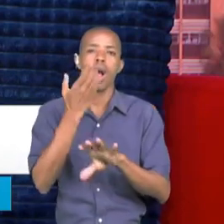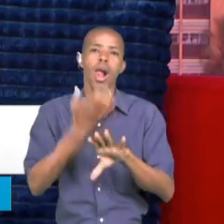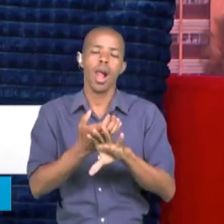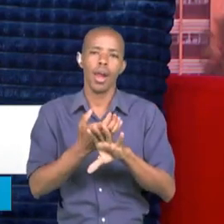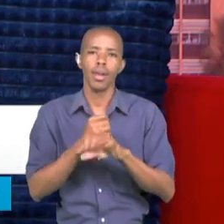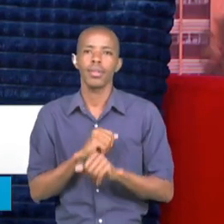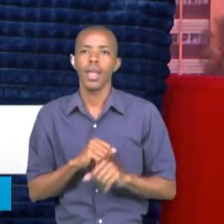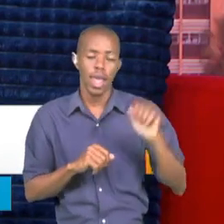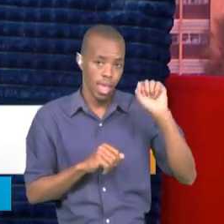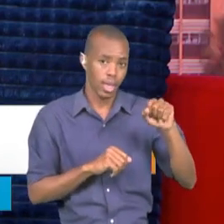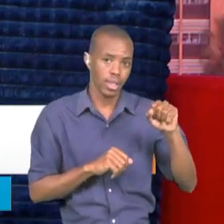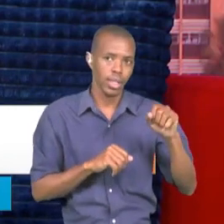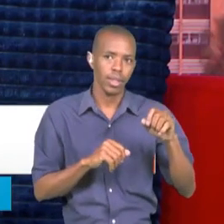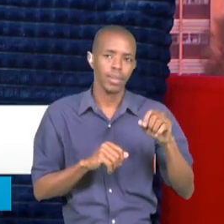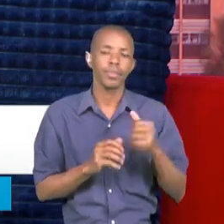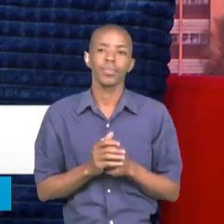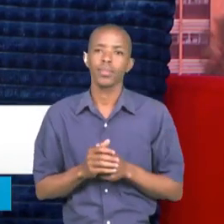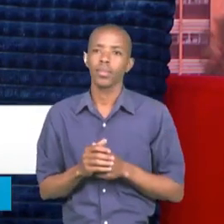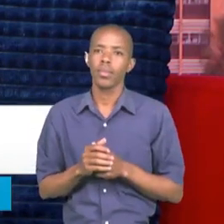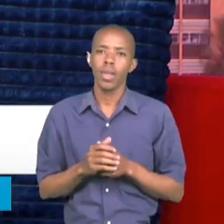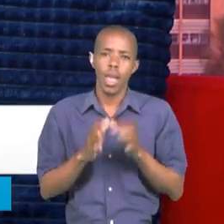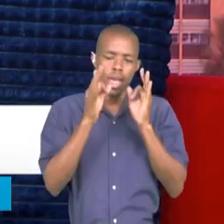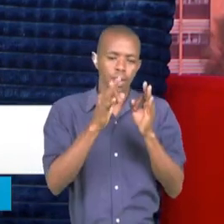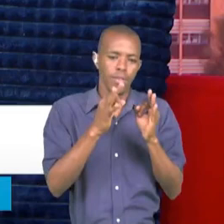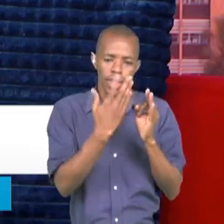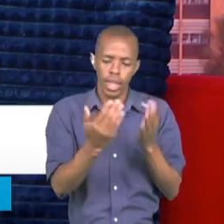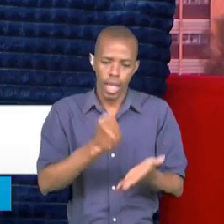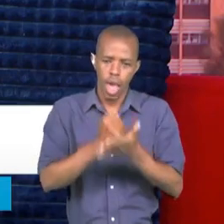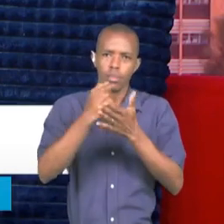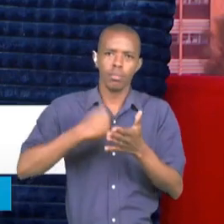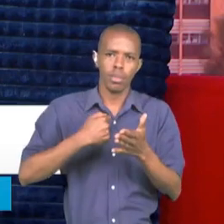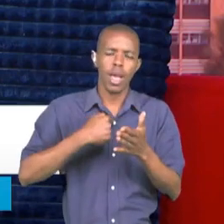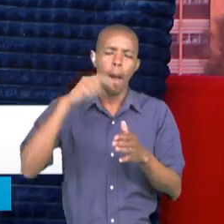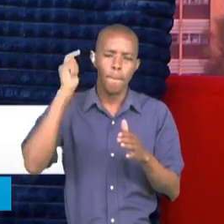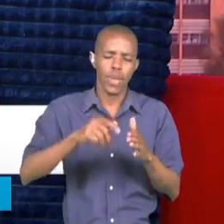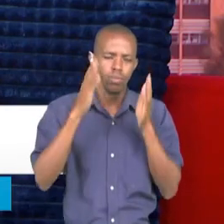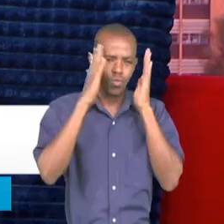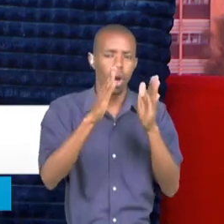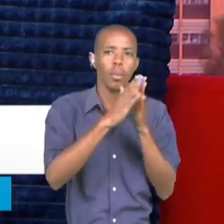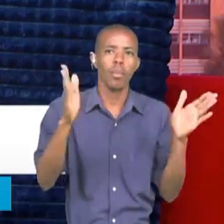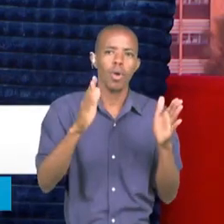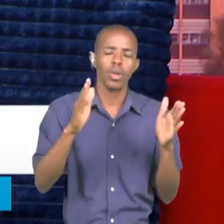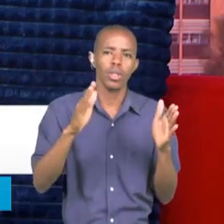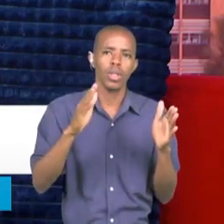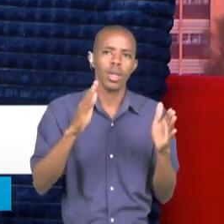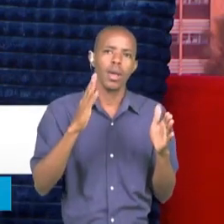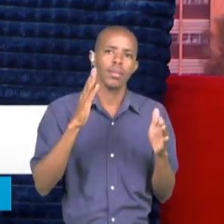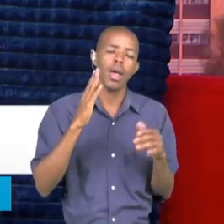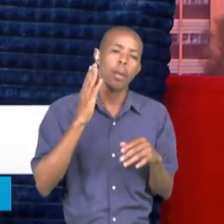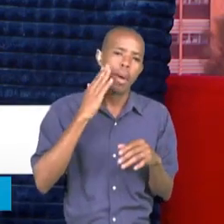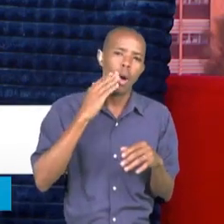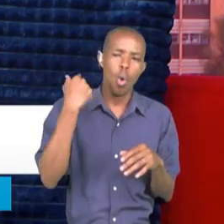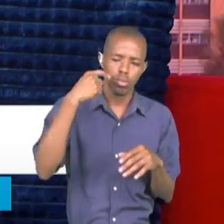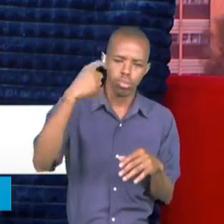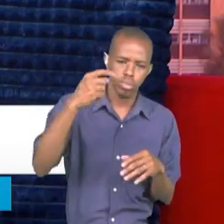And you do it, eh? Yeah. Okay. You see, kama kuna kitu imenisaidia, I've put in sync my mama mboga, my